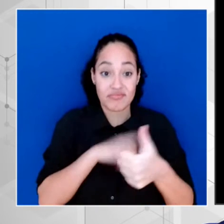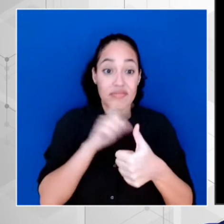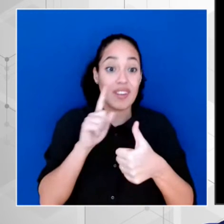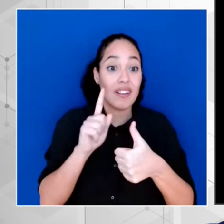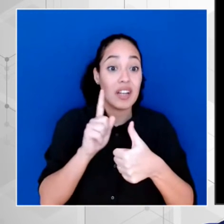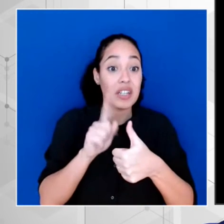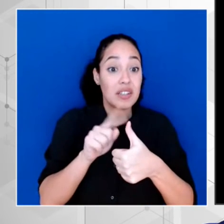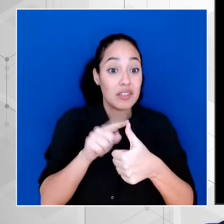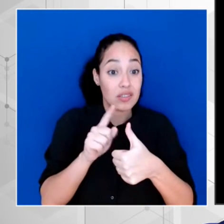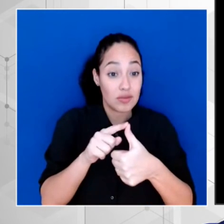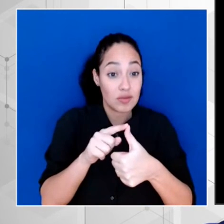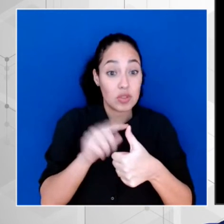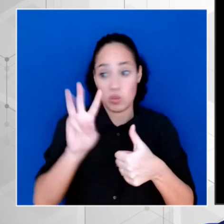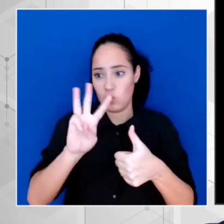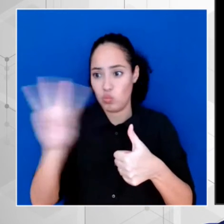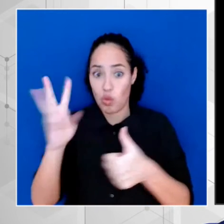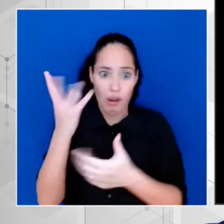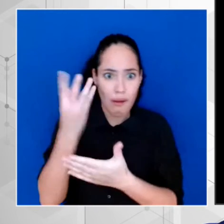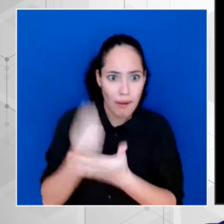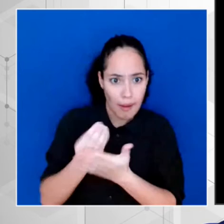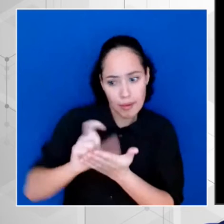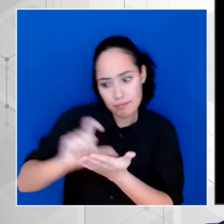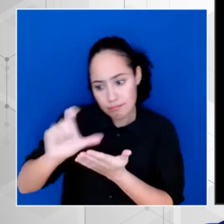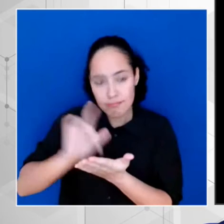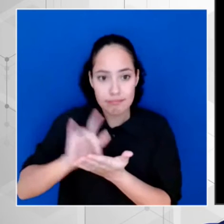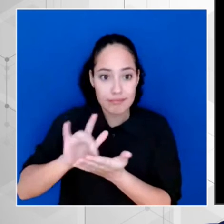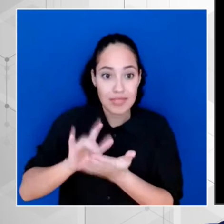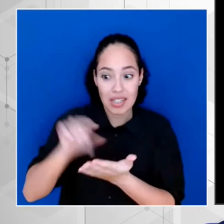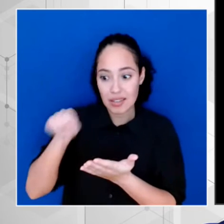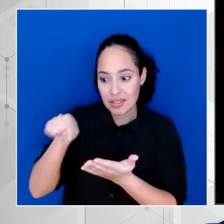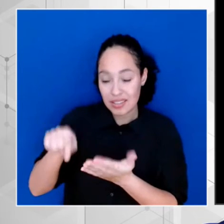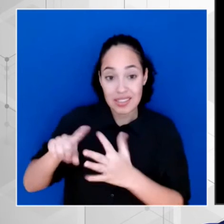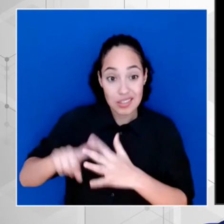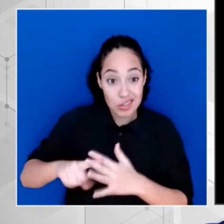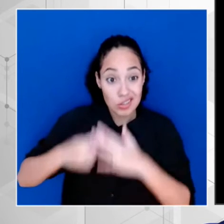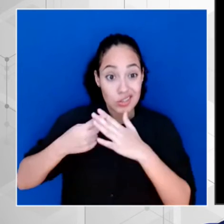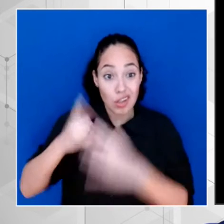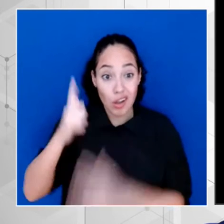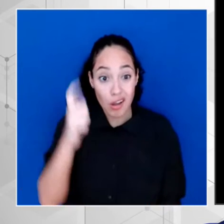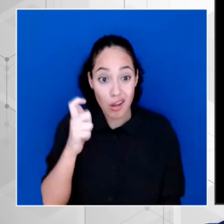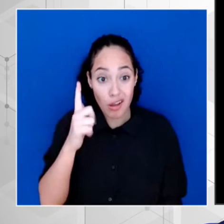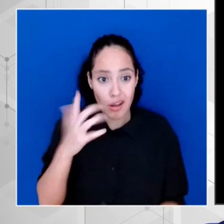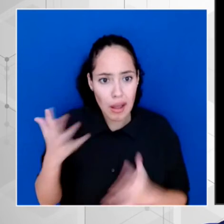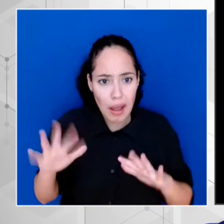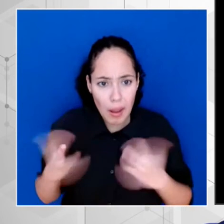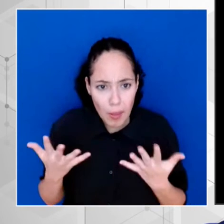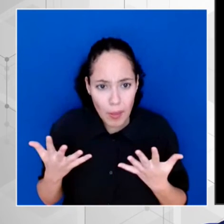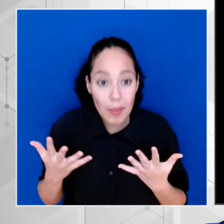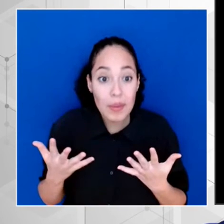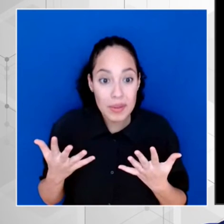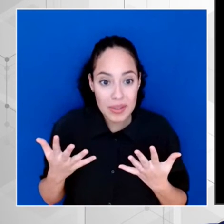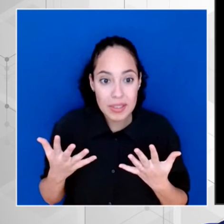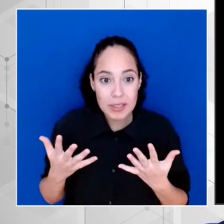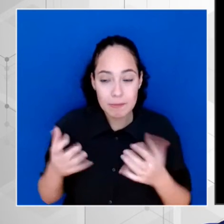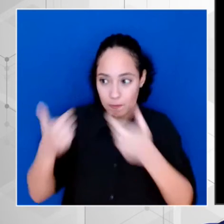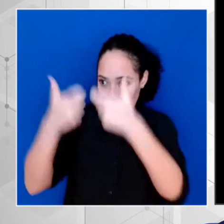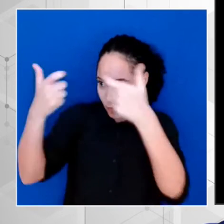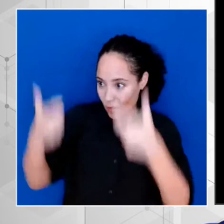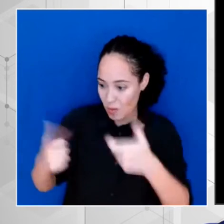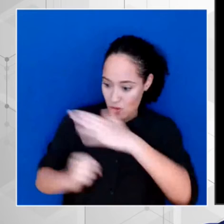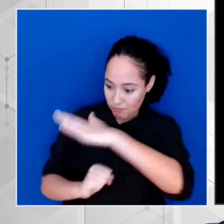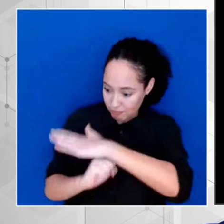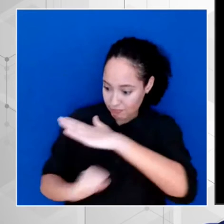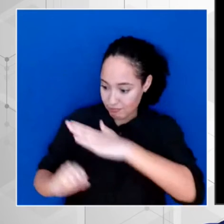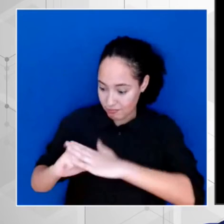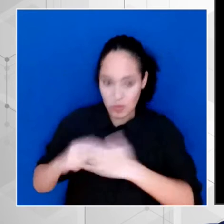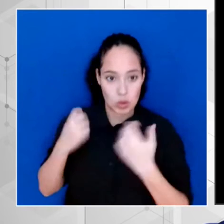framework, as in code, framework, and facilitation. Second, always consider and accommodate the diversity